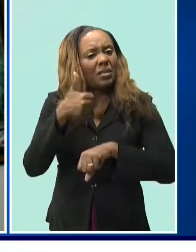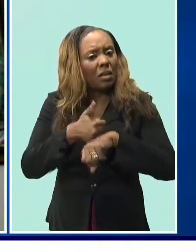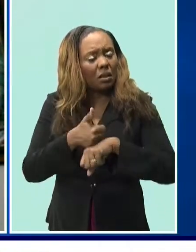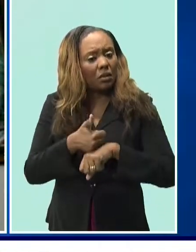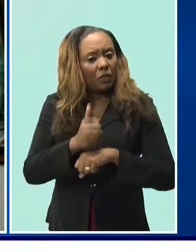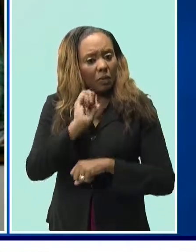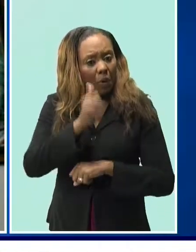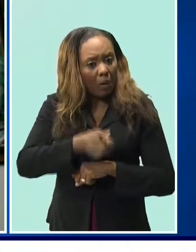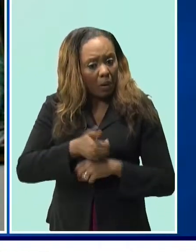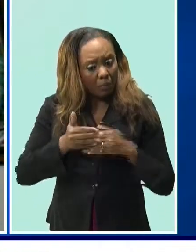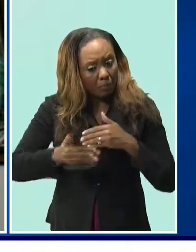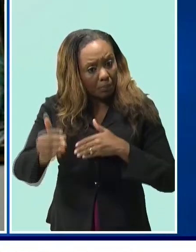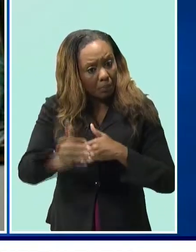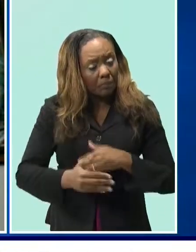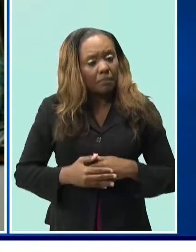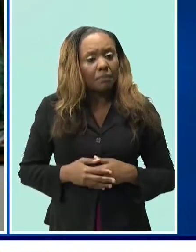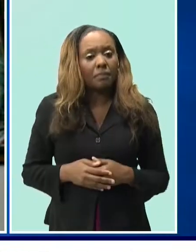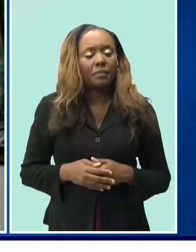to?